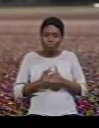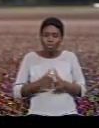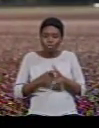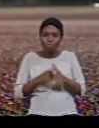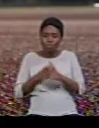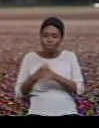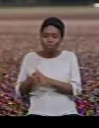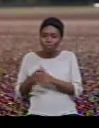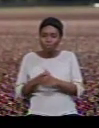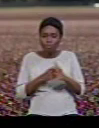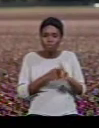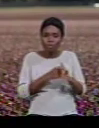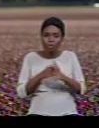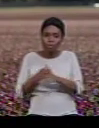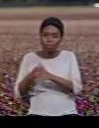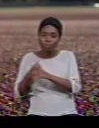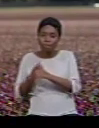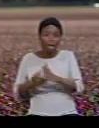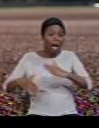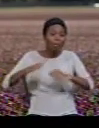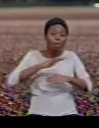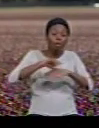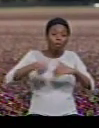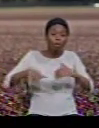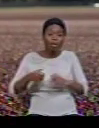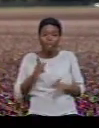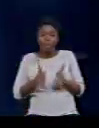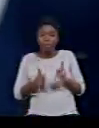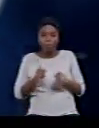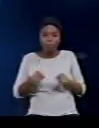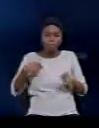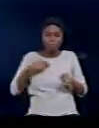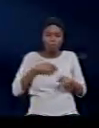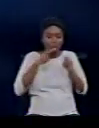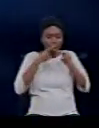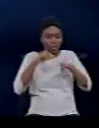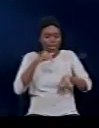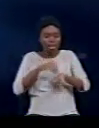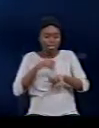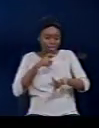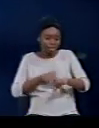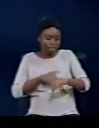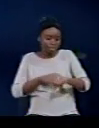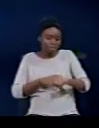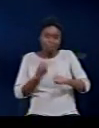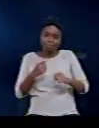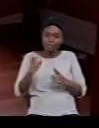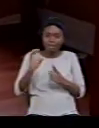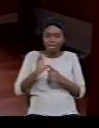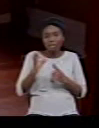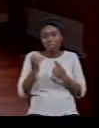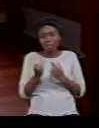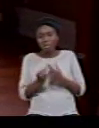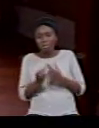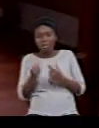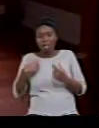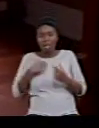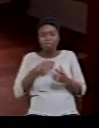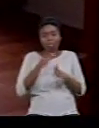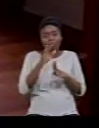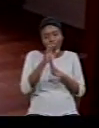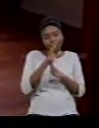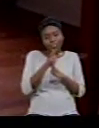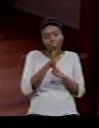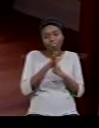running beyond and above other people. We're looking at time, and we're looking at our circumstances, and then we're slowing